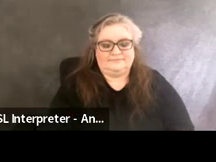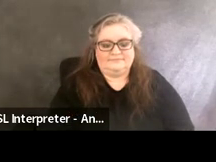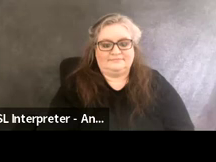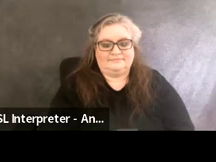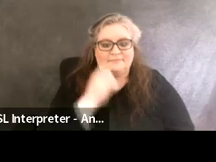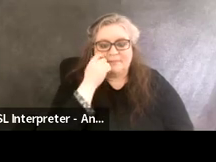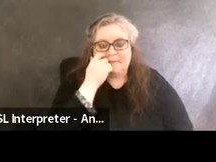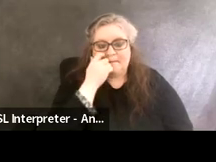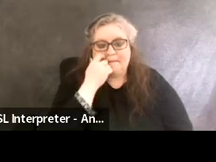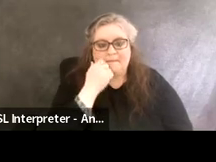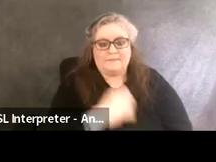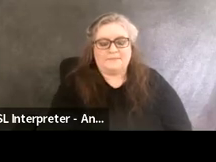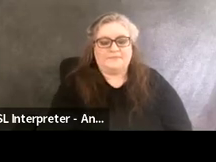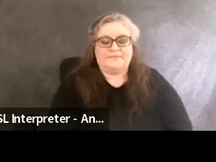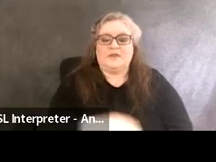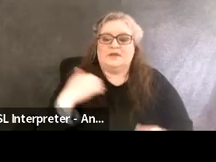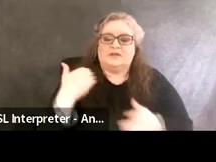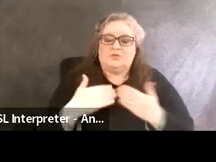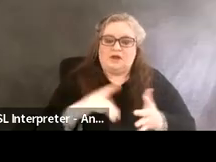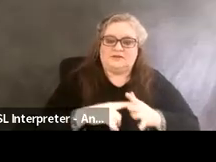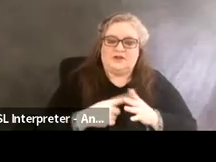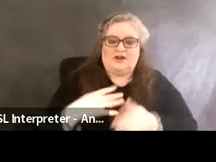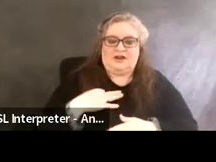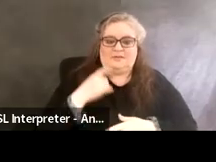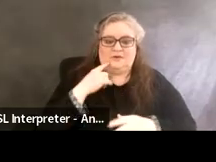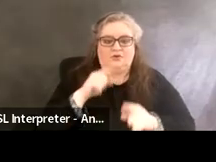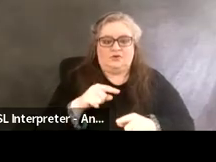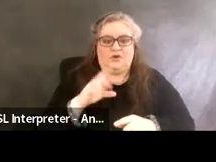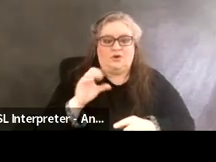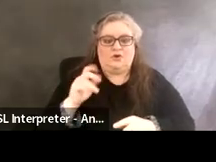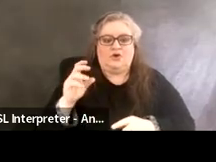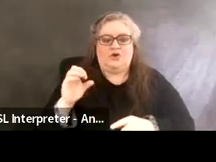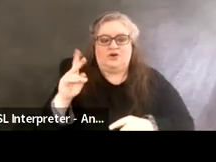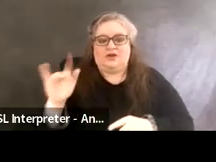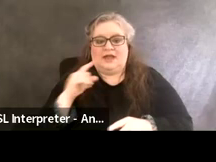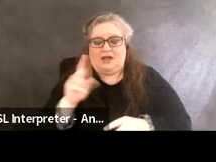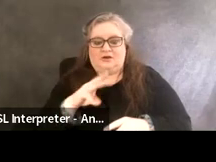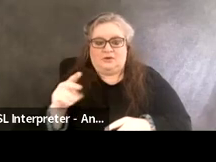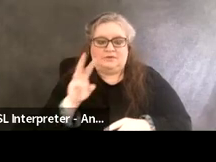Now, the process of starting an application is very easy. You go to Cook County's programs website,